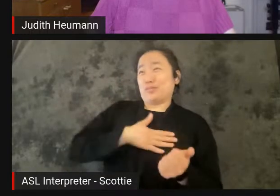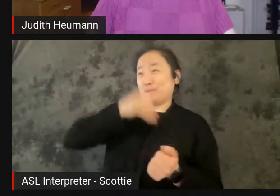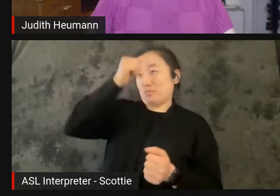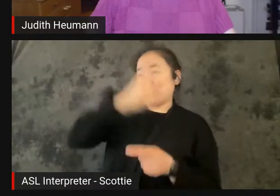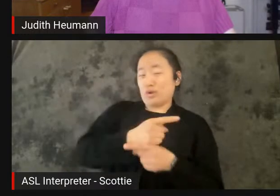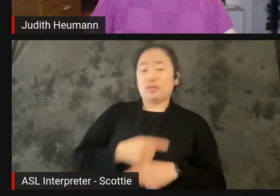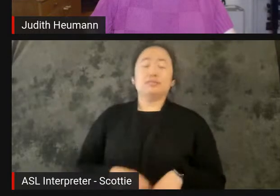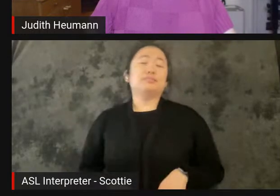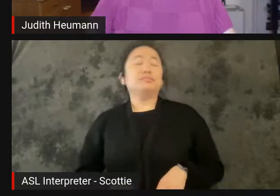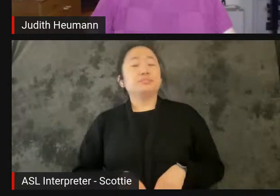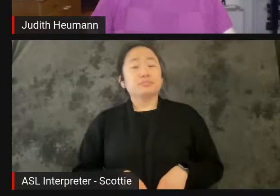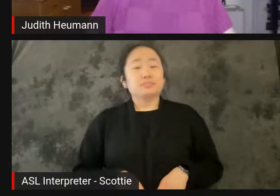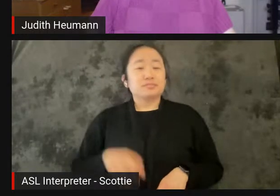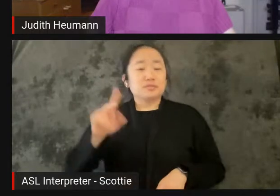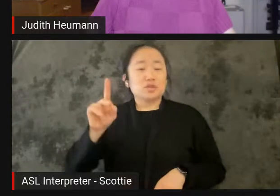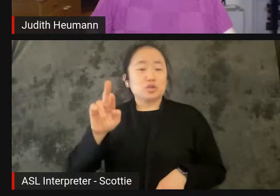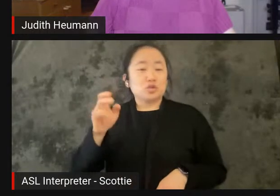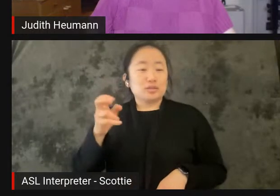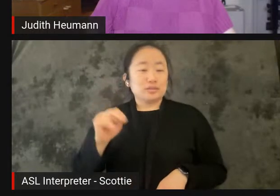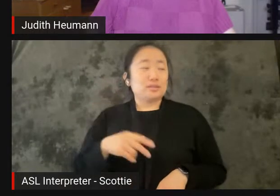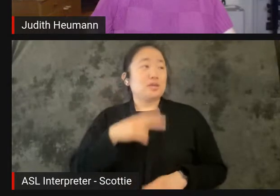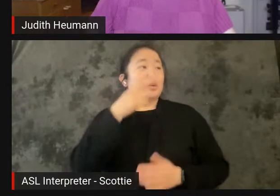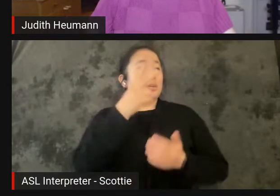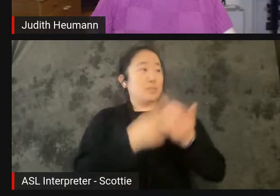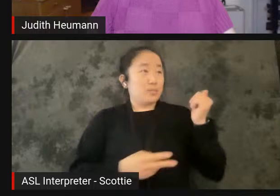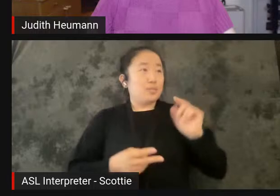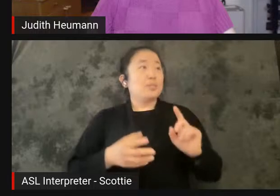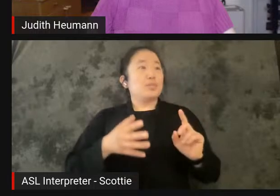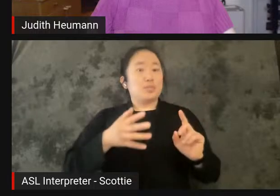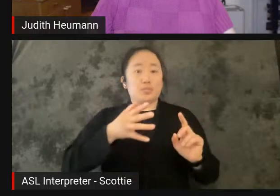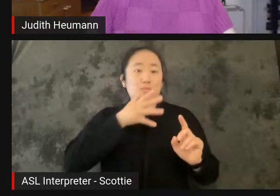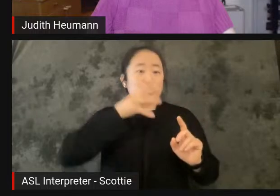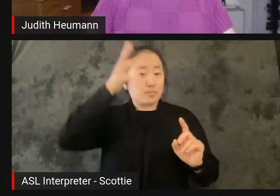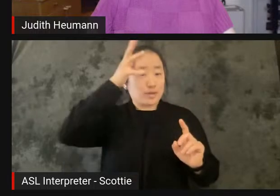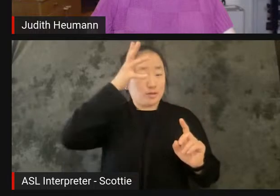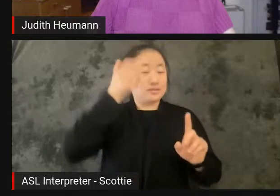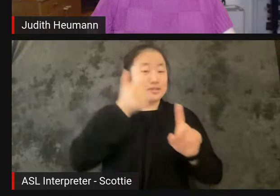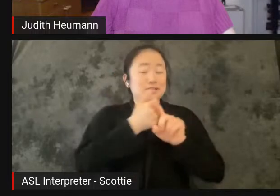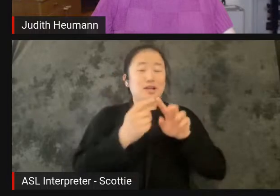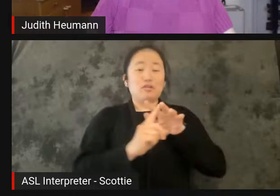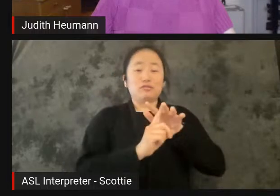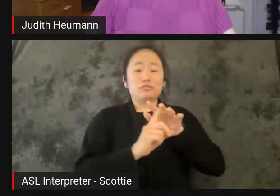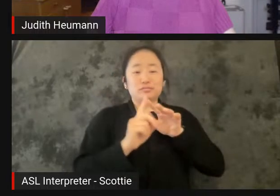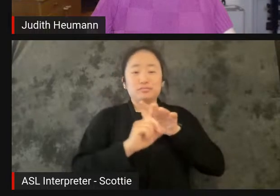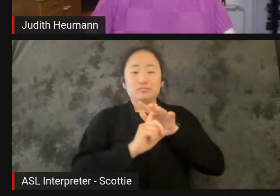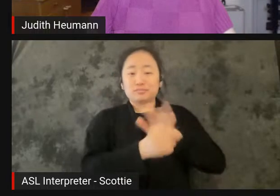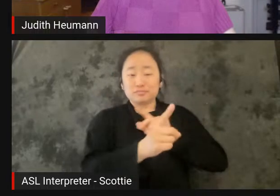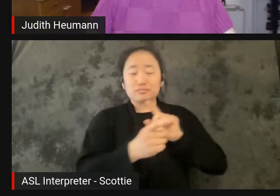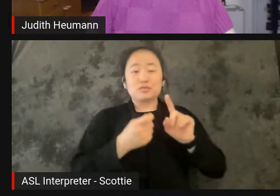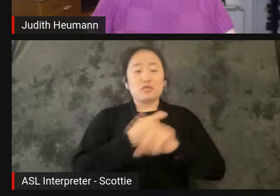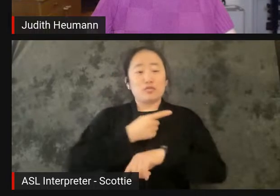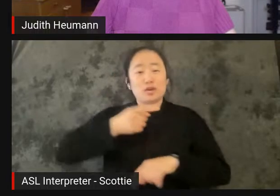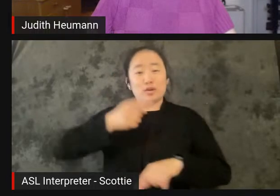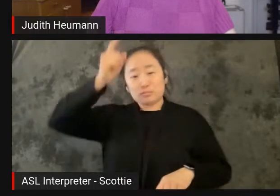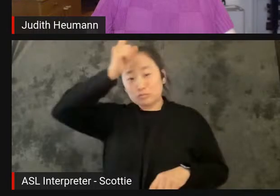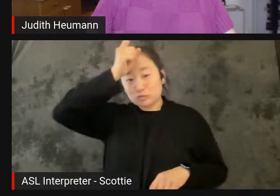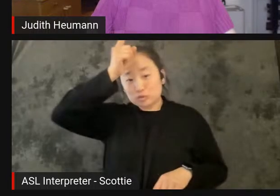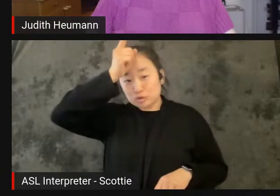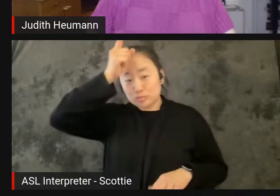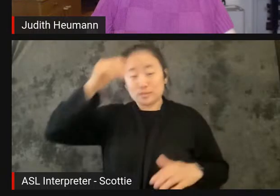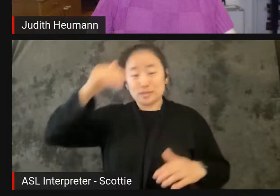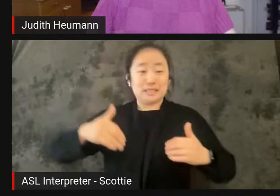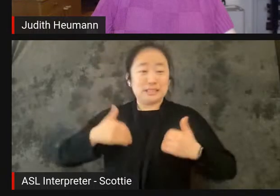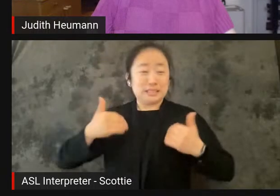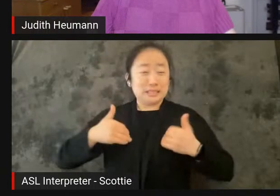immigrants, both of them were orphaned by the Holocaust and had come from Germany at a young age,